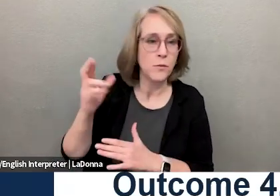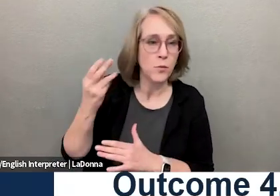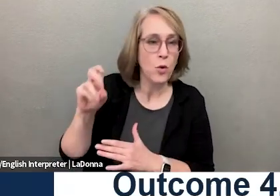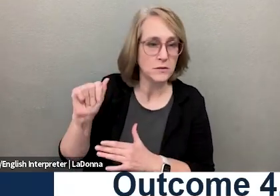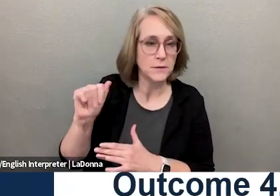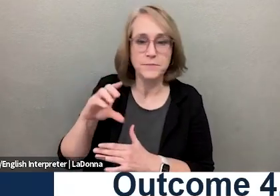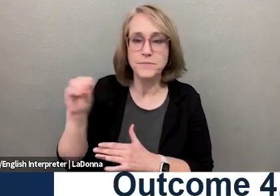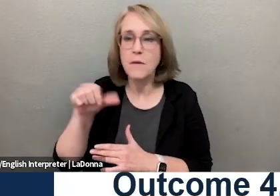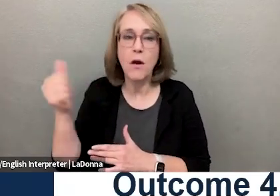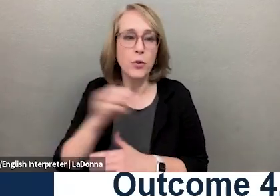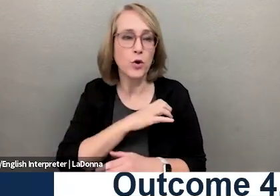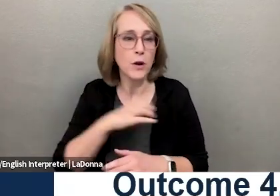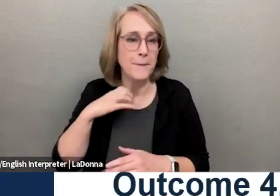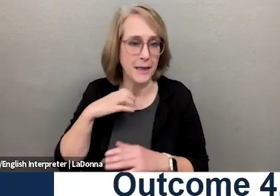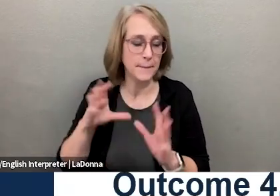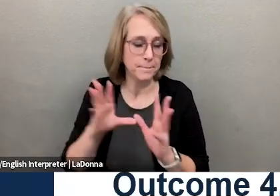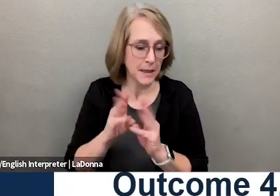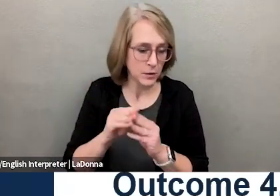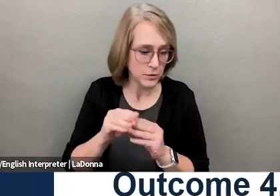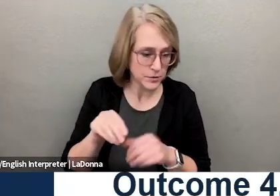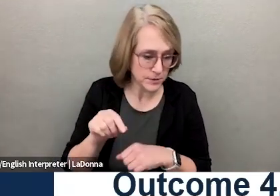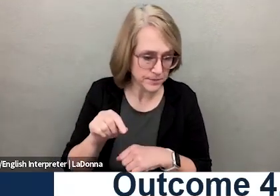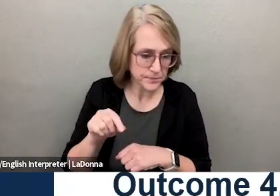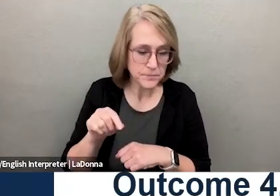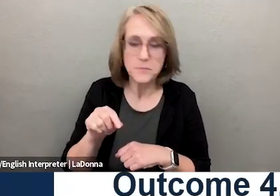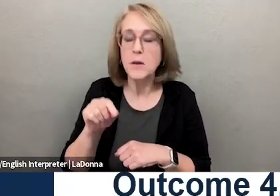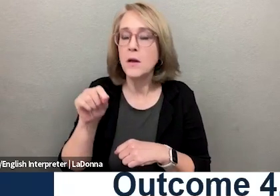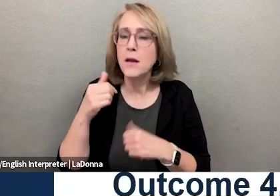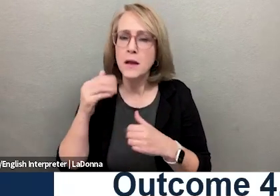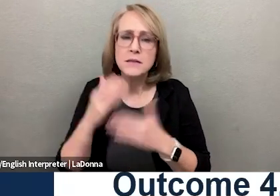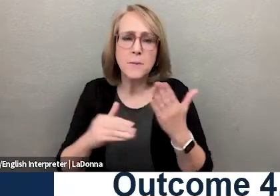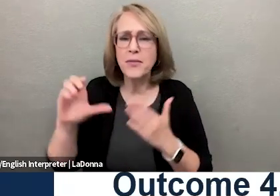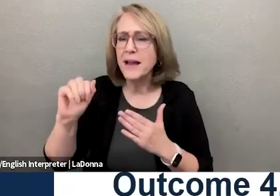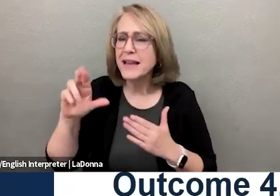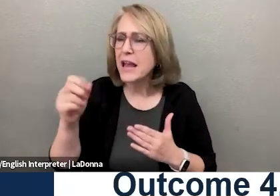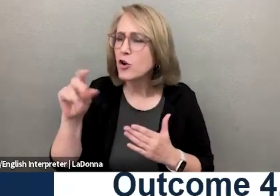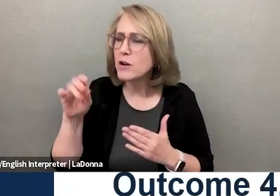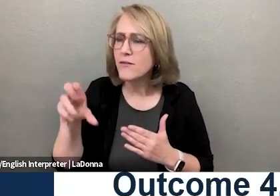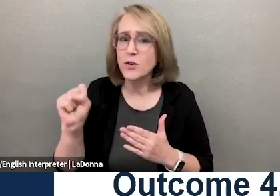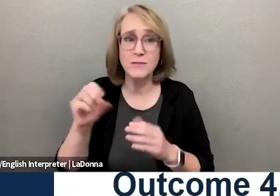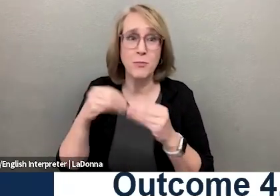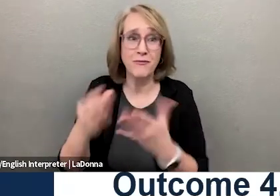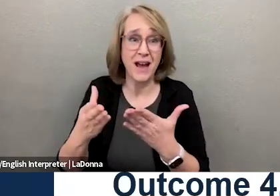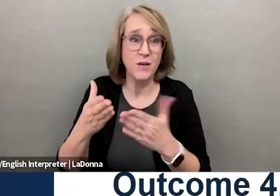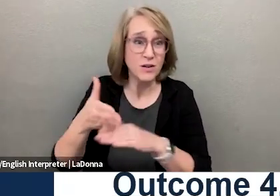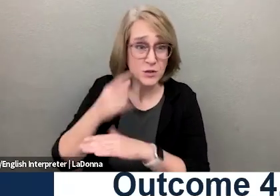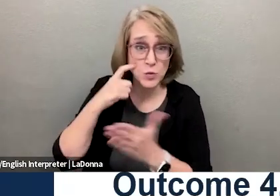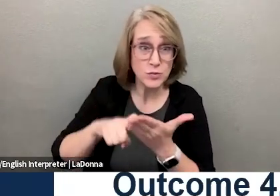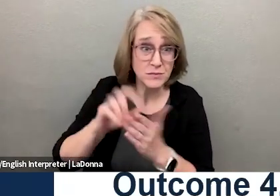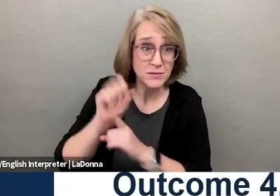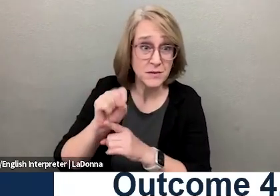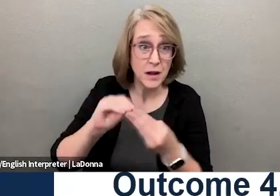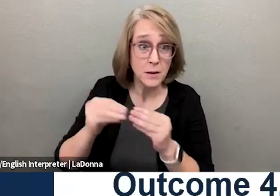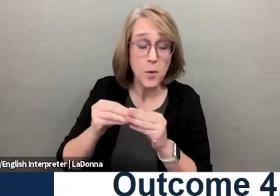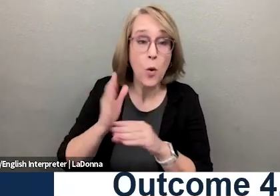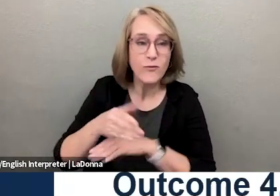fellow committee members have said, family caregivers provide more than $1 trillion in unpaid caregiving,